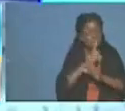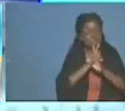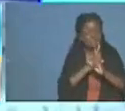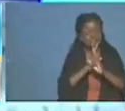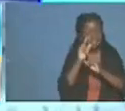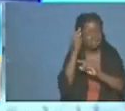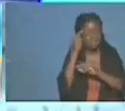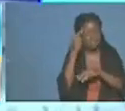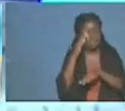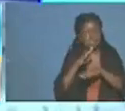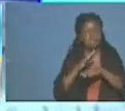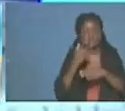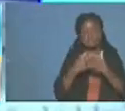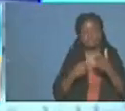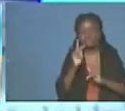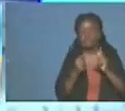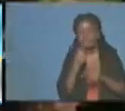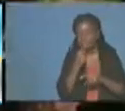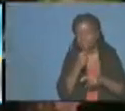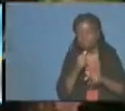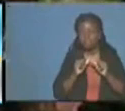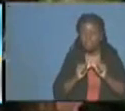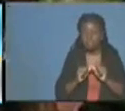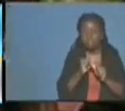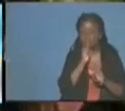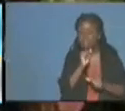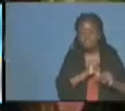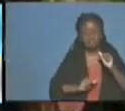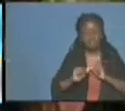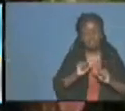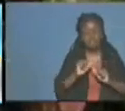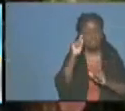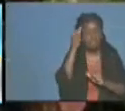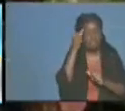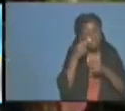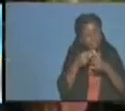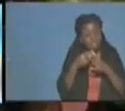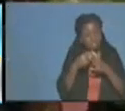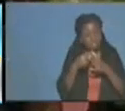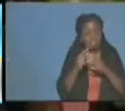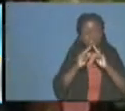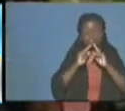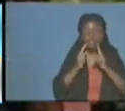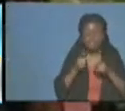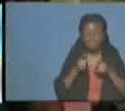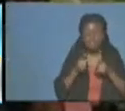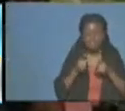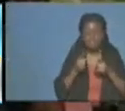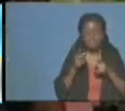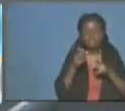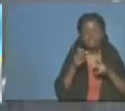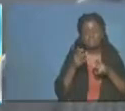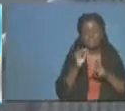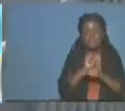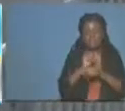continued inaction. Government will soon announce when it will move forward with plans to demolish shanty towns throughout the country.